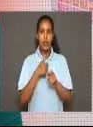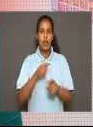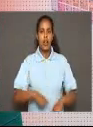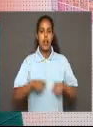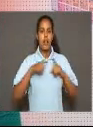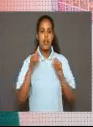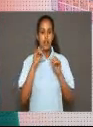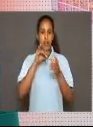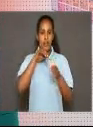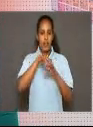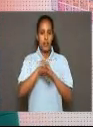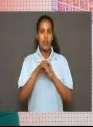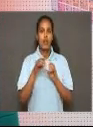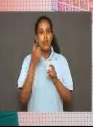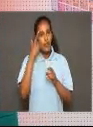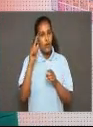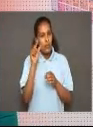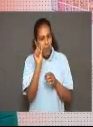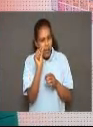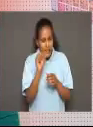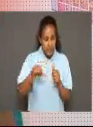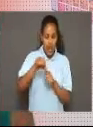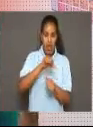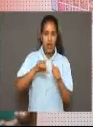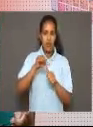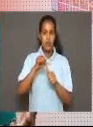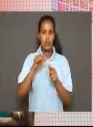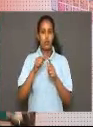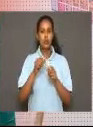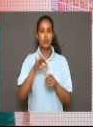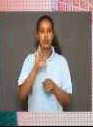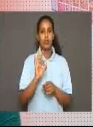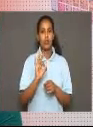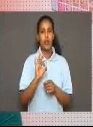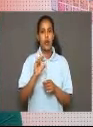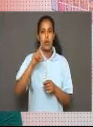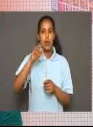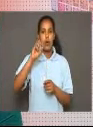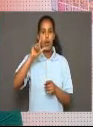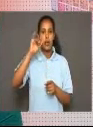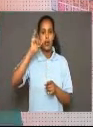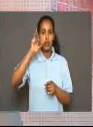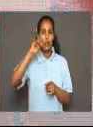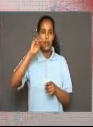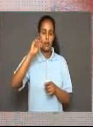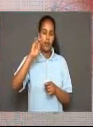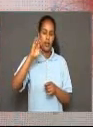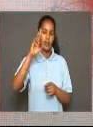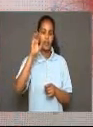in, from the tiniest atom to giant polymers.